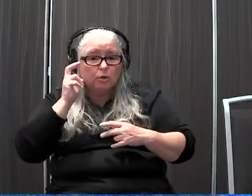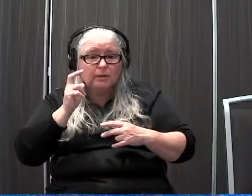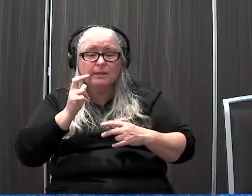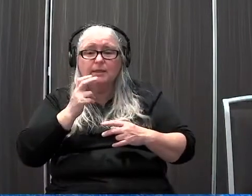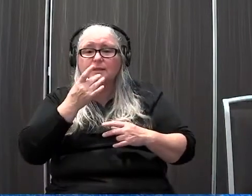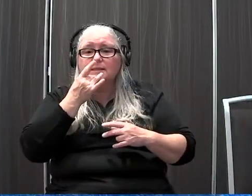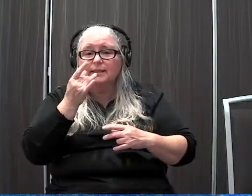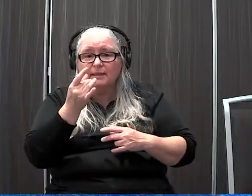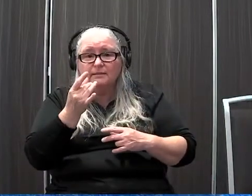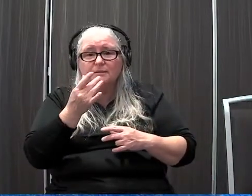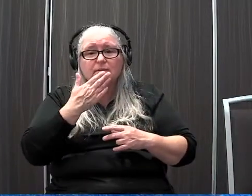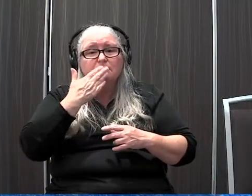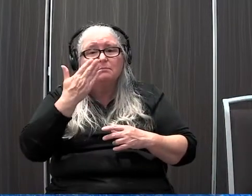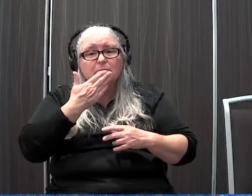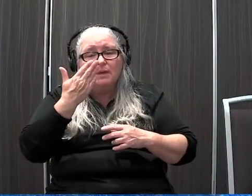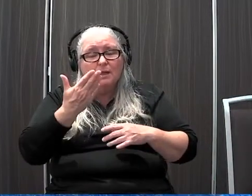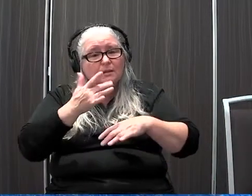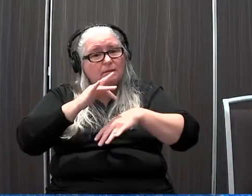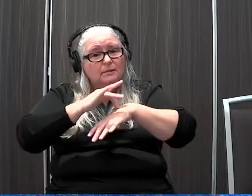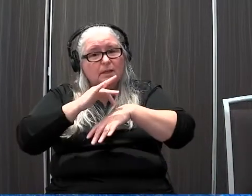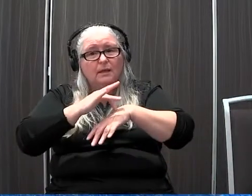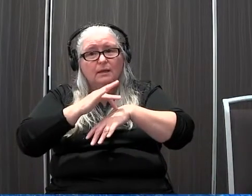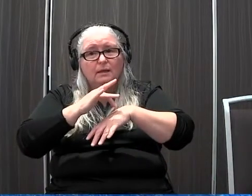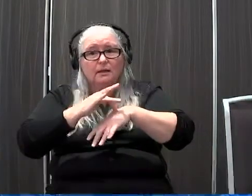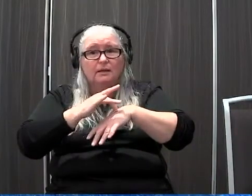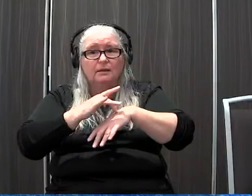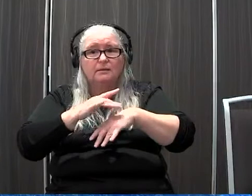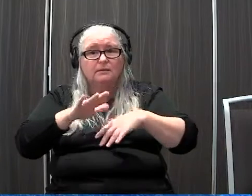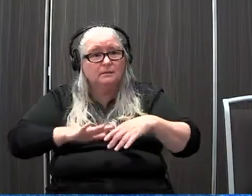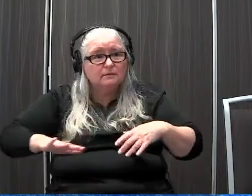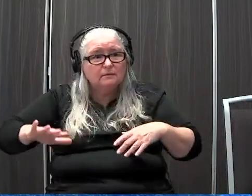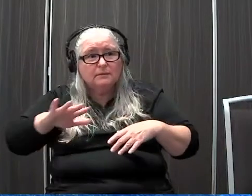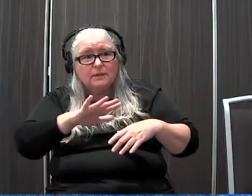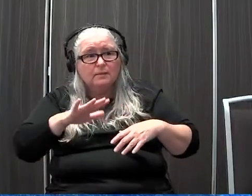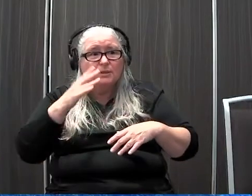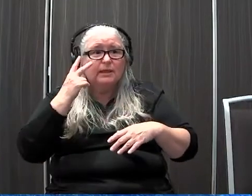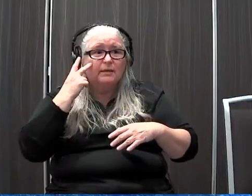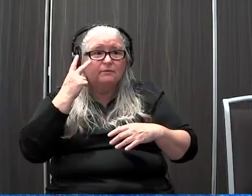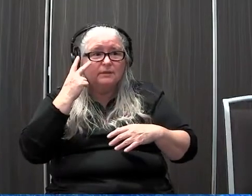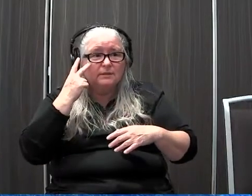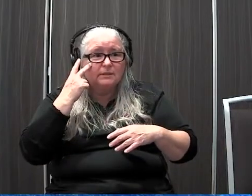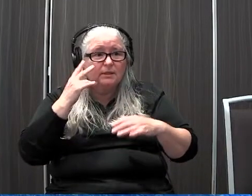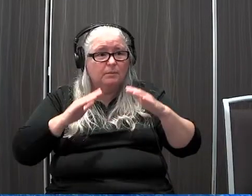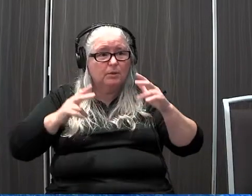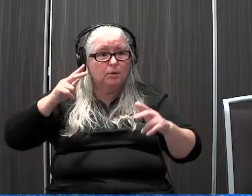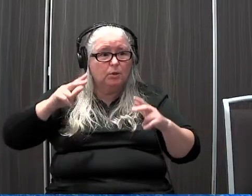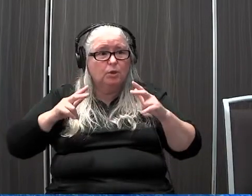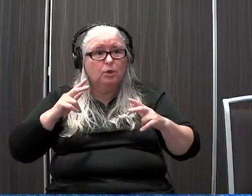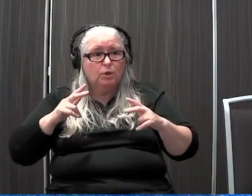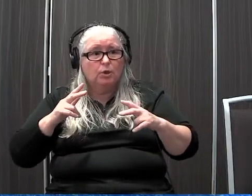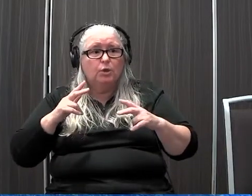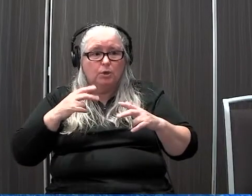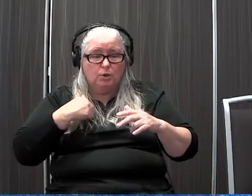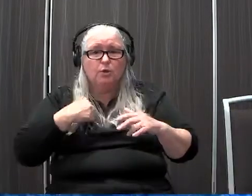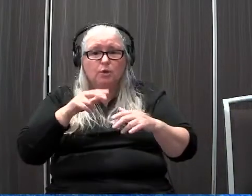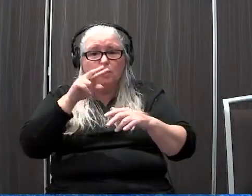taste, smell, touch, proprioception, and vestibular. And some of those senses are likely going to have more of an impact